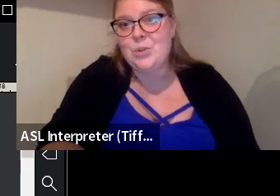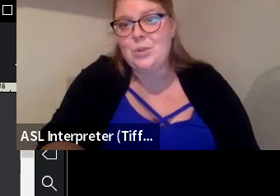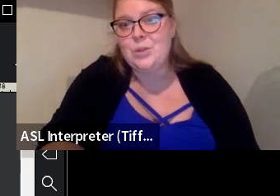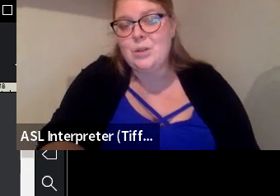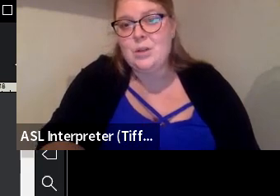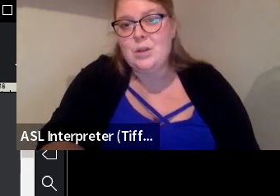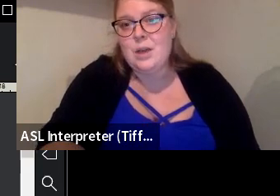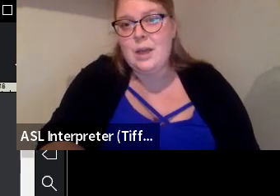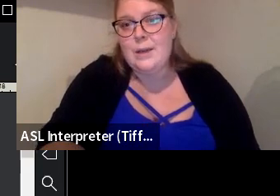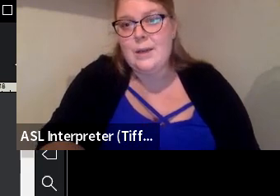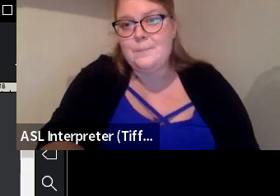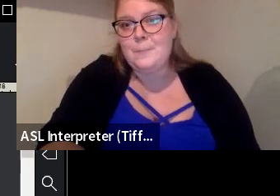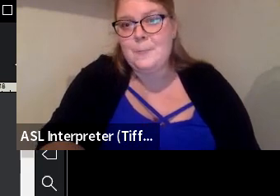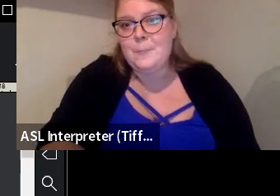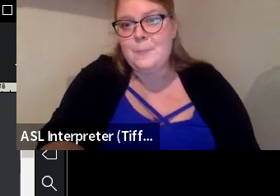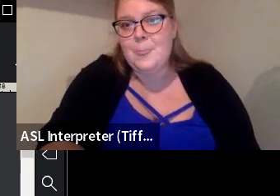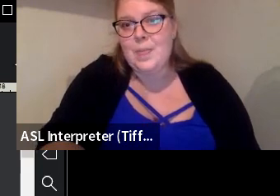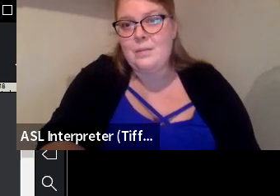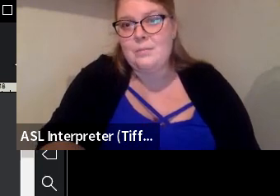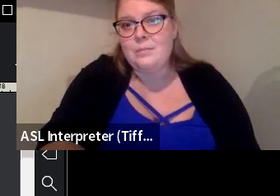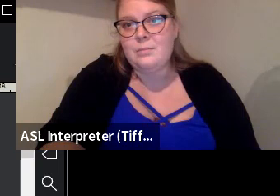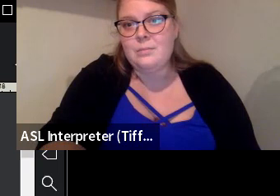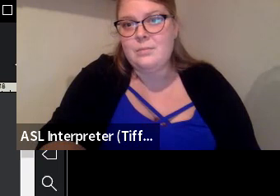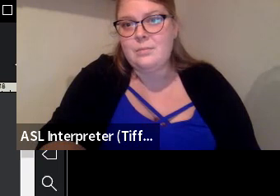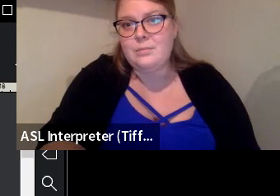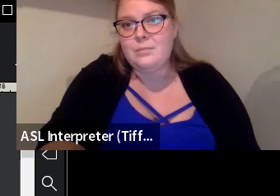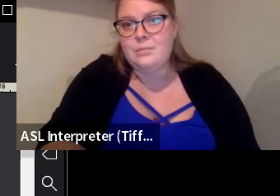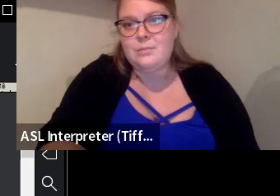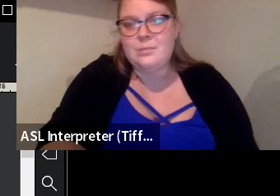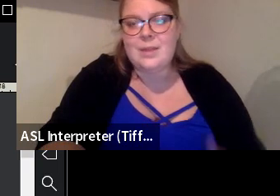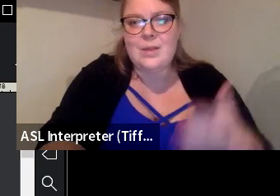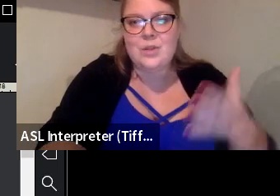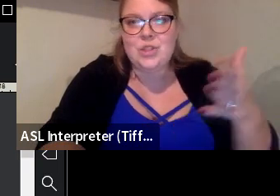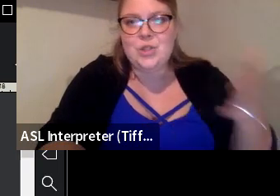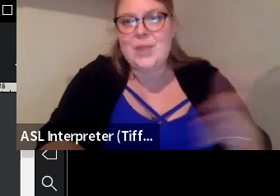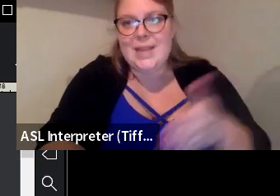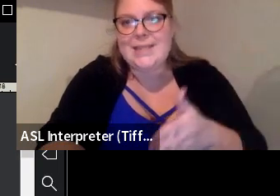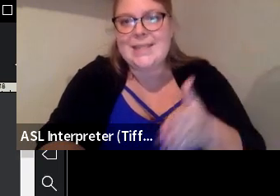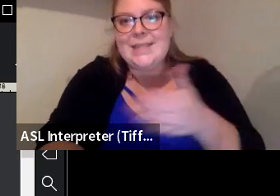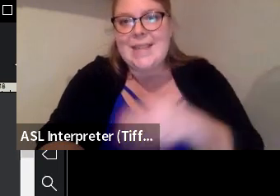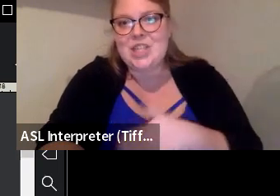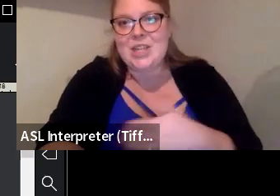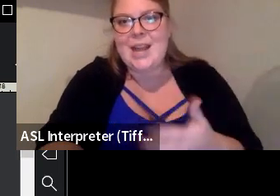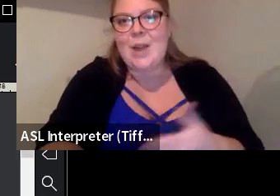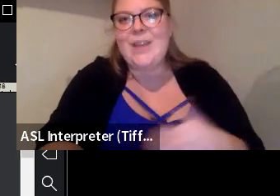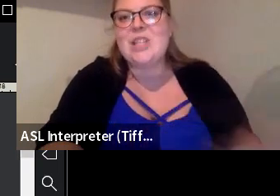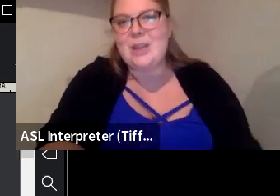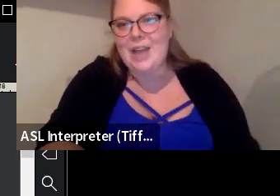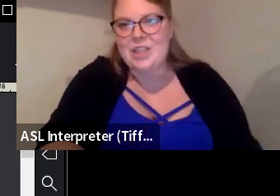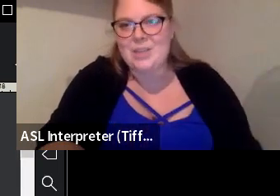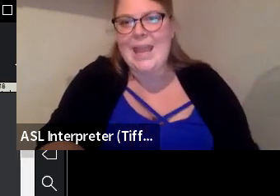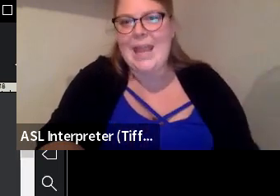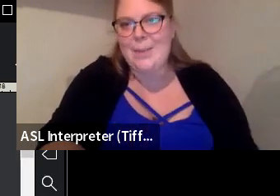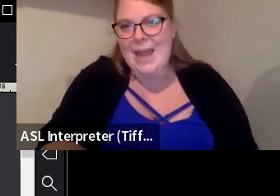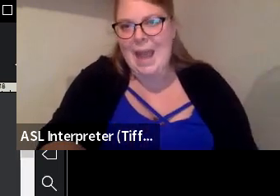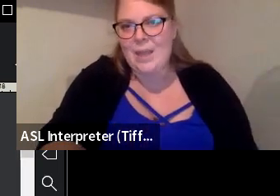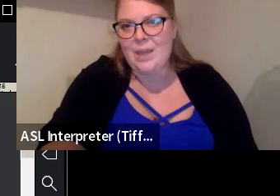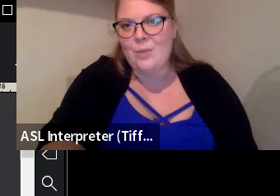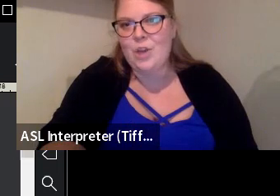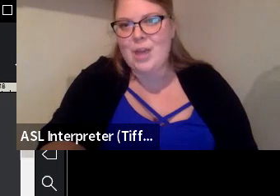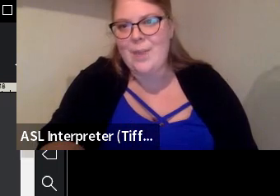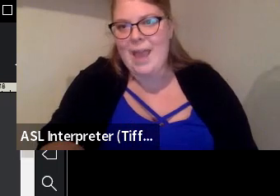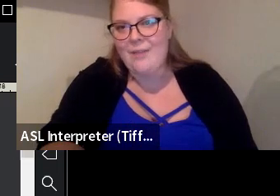street are not family size houses. So I think we need to consider a new precedent, because if we're